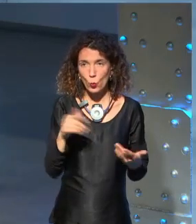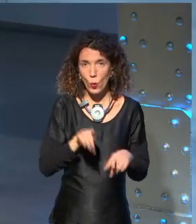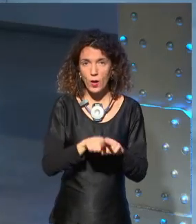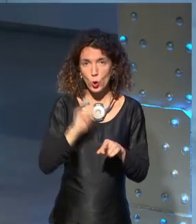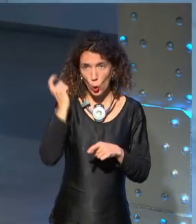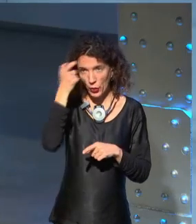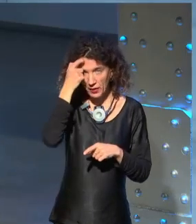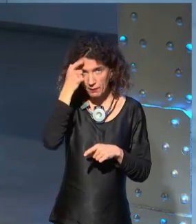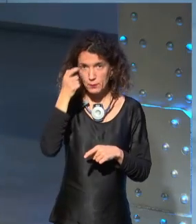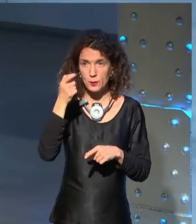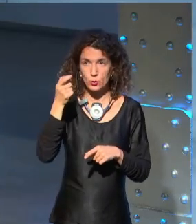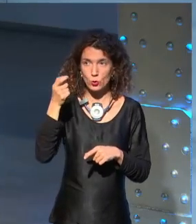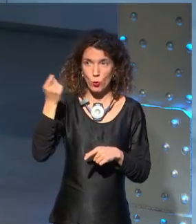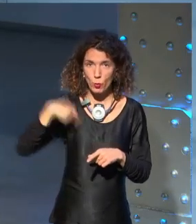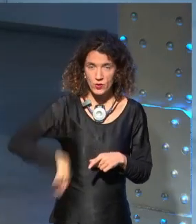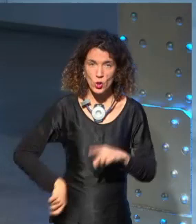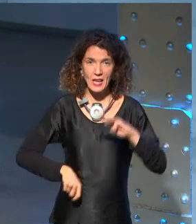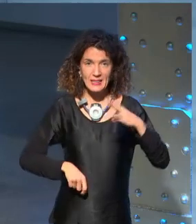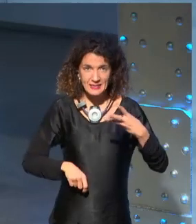really doesn't interest me much anymore.